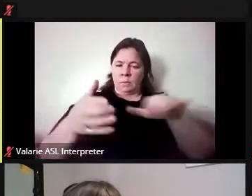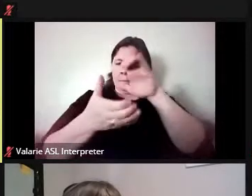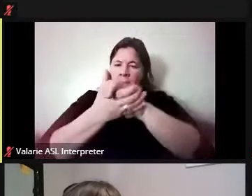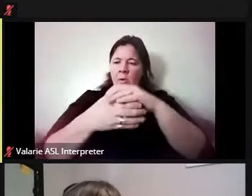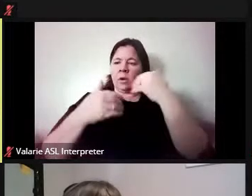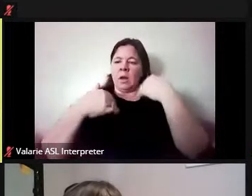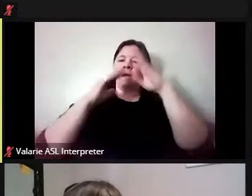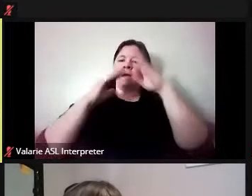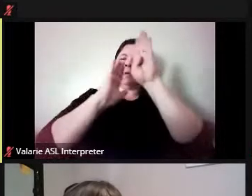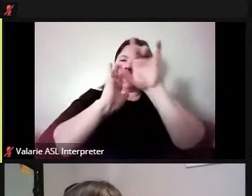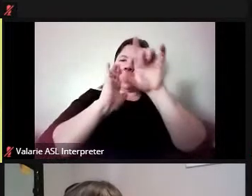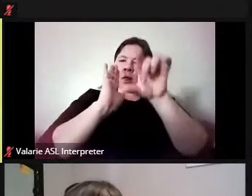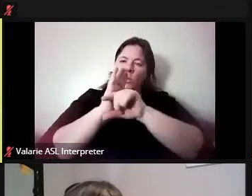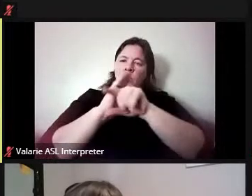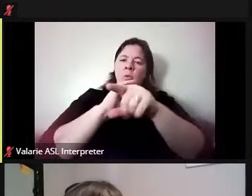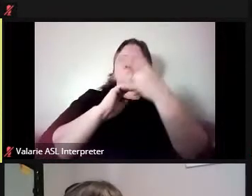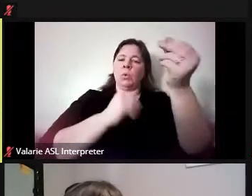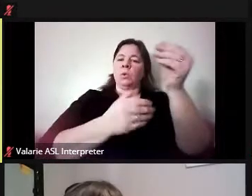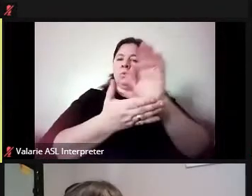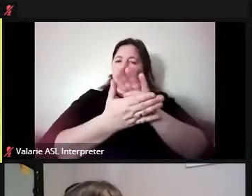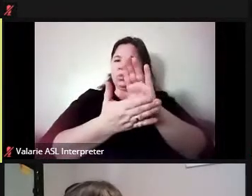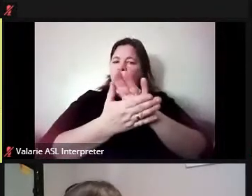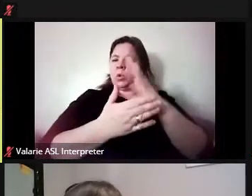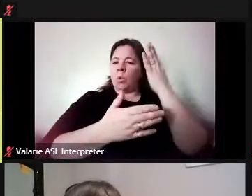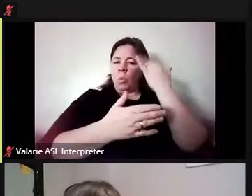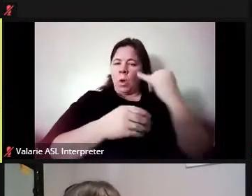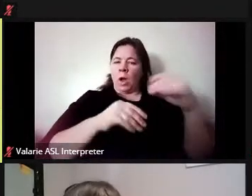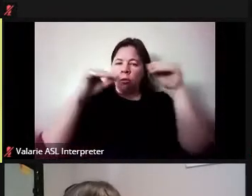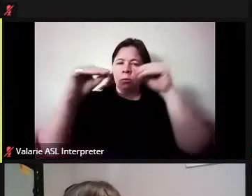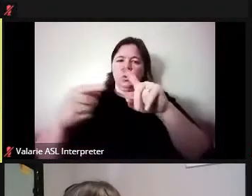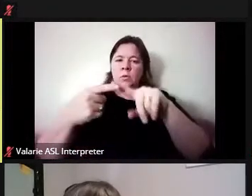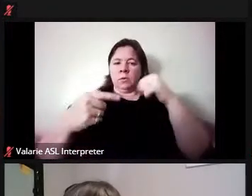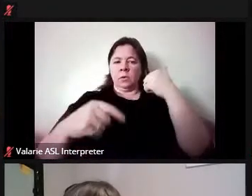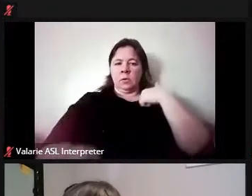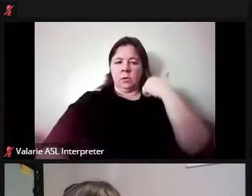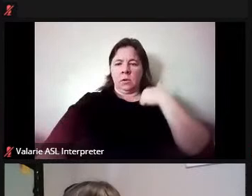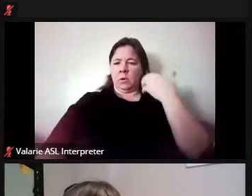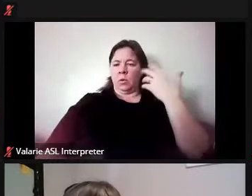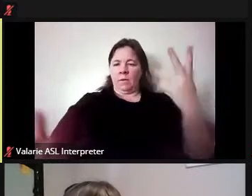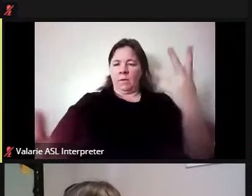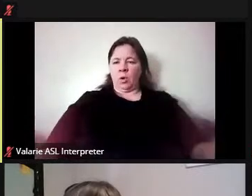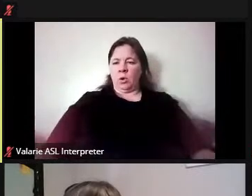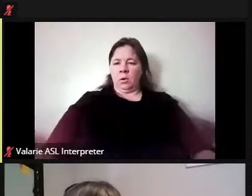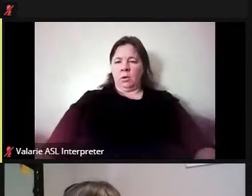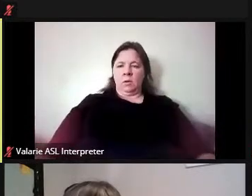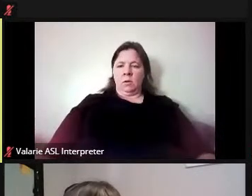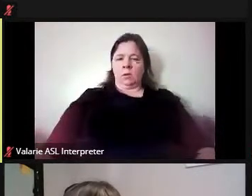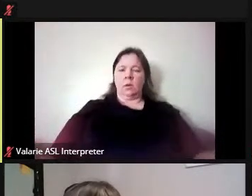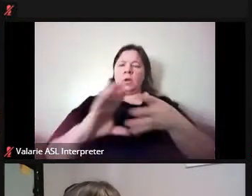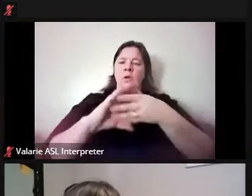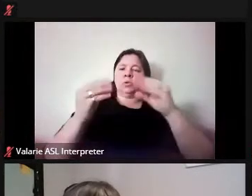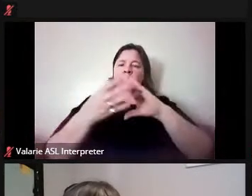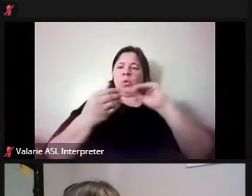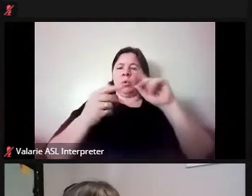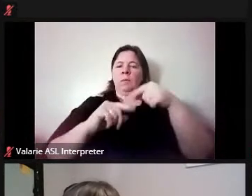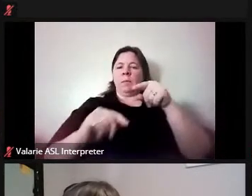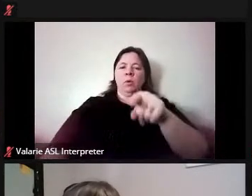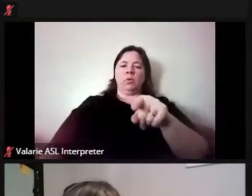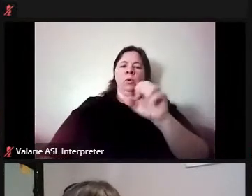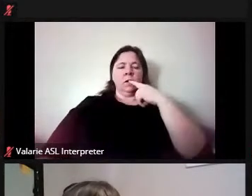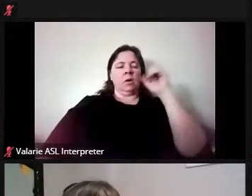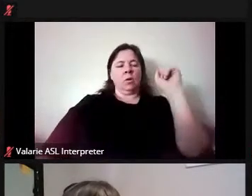of background, where you went to school, why you moved to Canada, whatever. Okay. Just a story about you. Thank you.